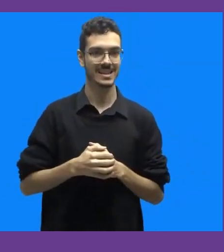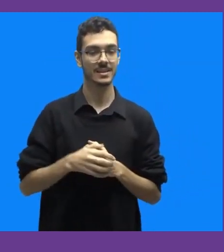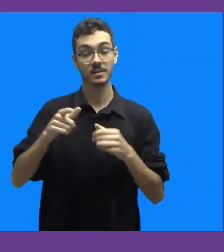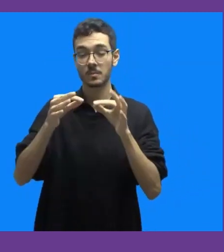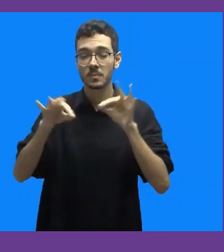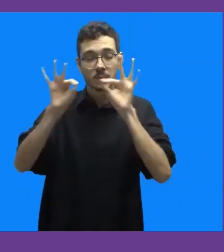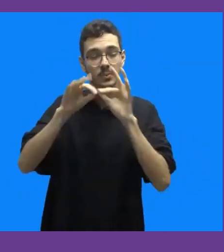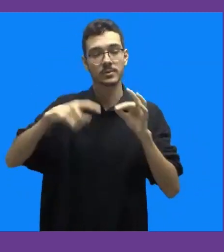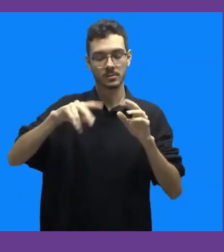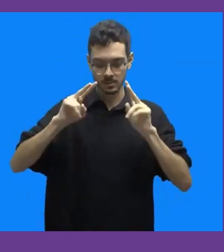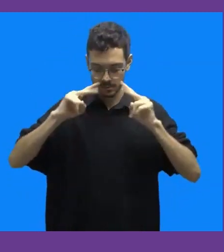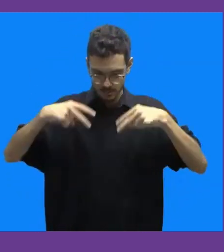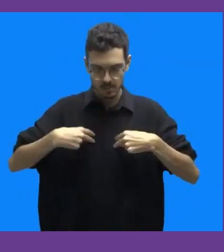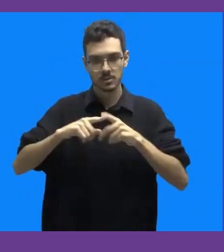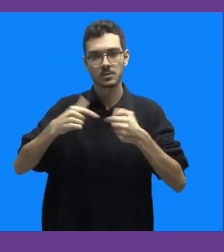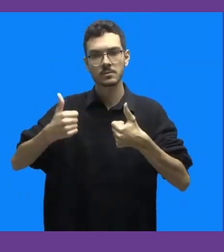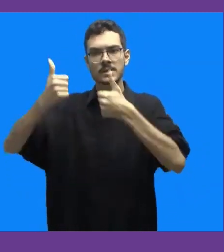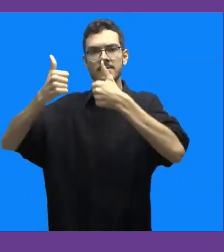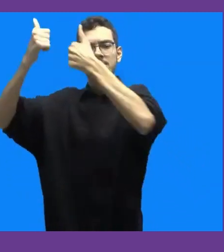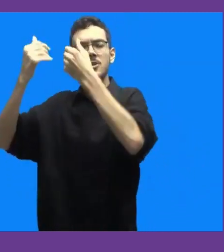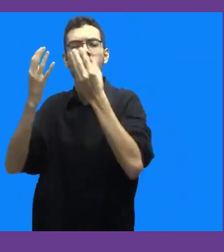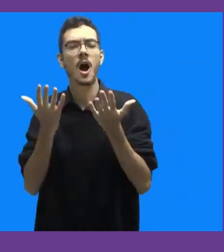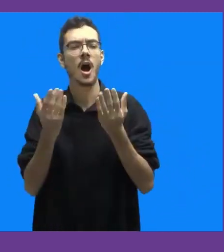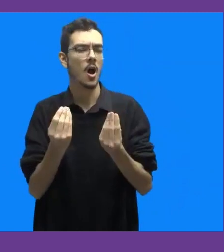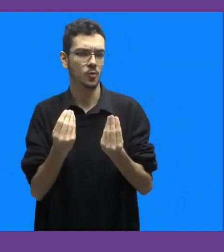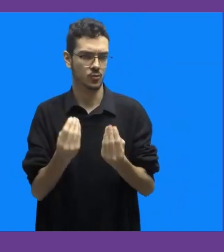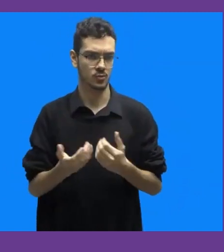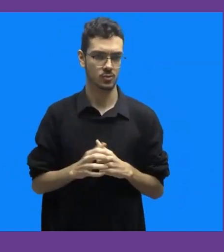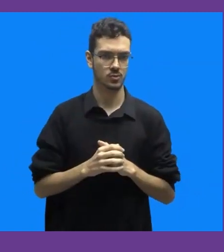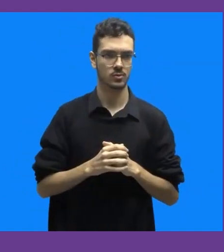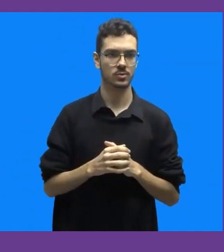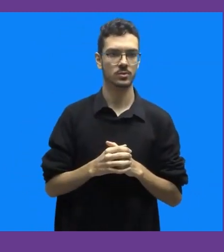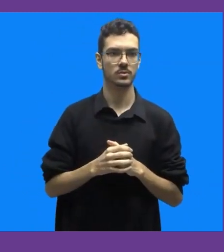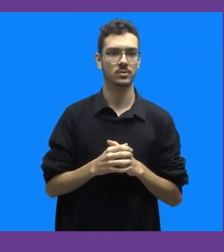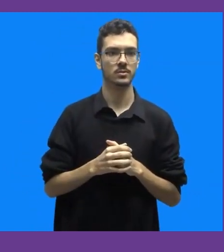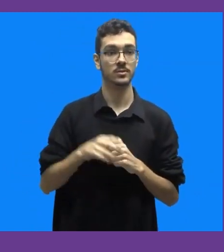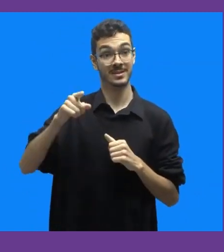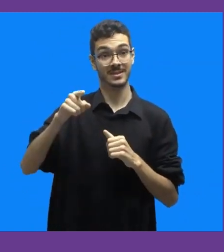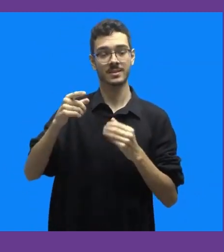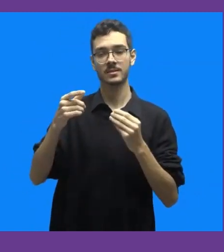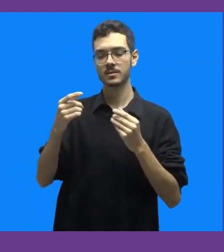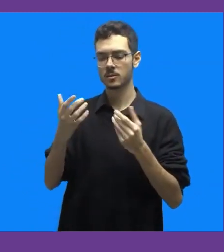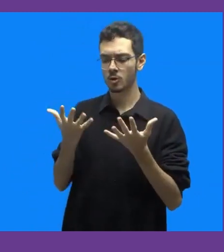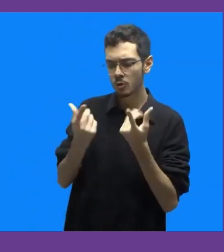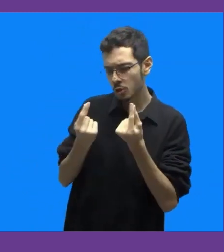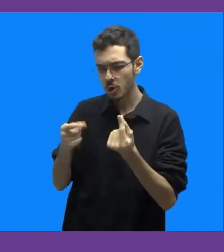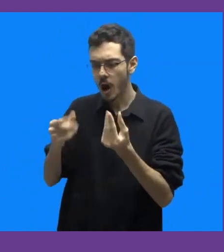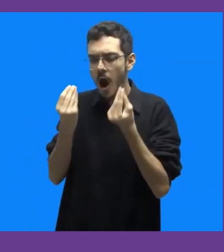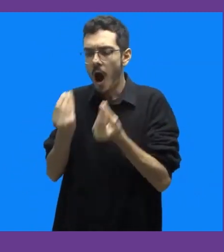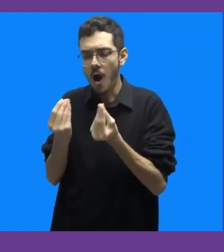actually make to put into practice to improve this? And I think this is very interesting.